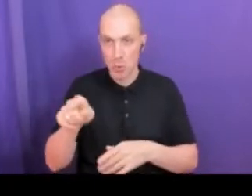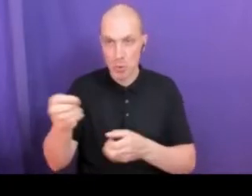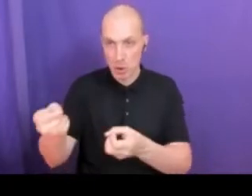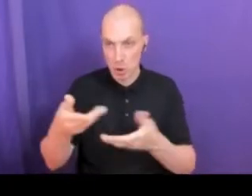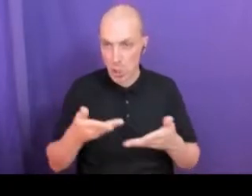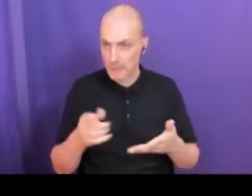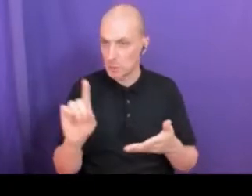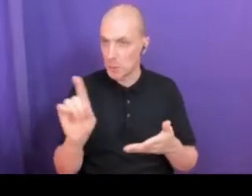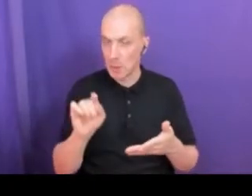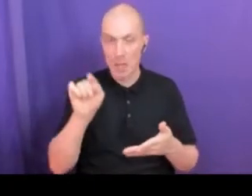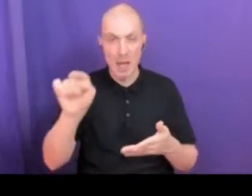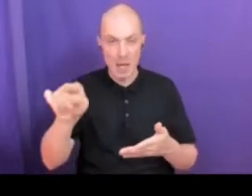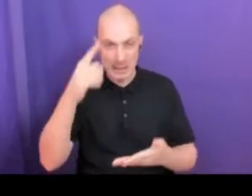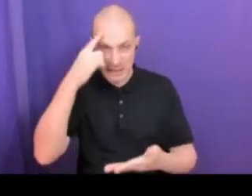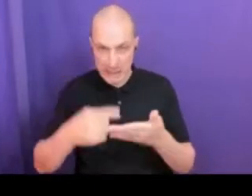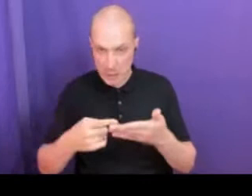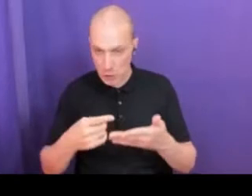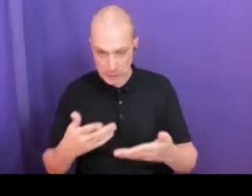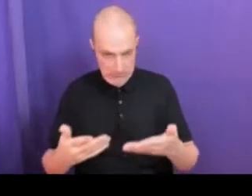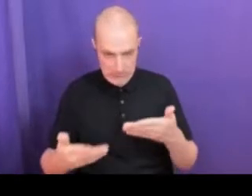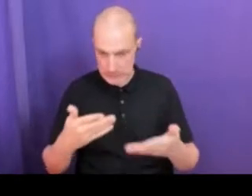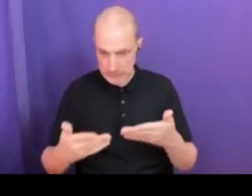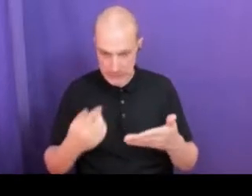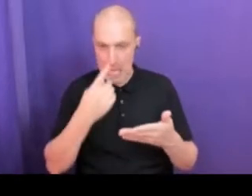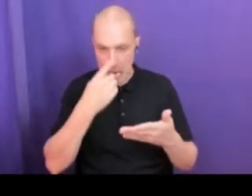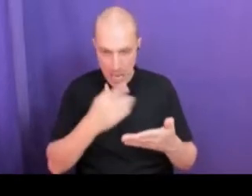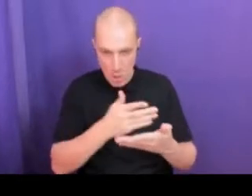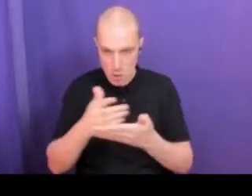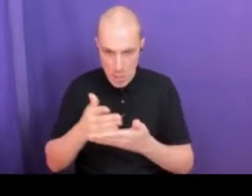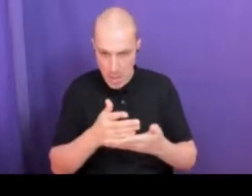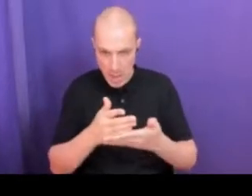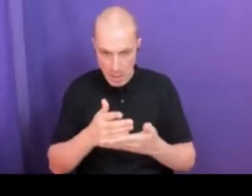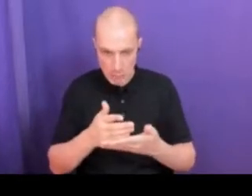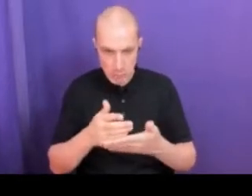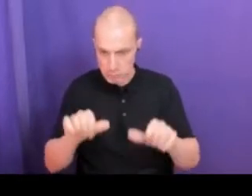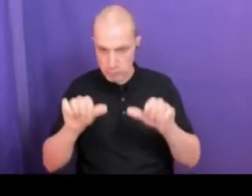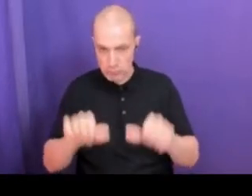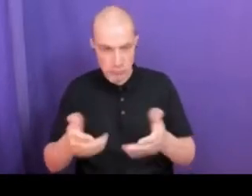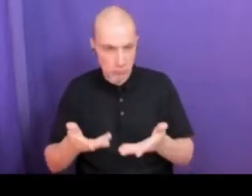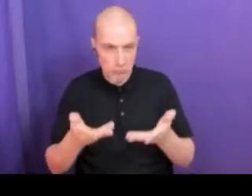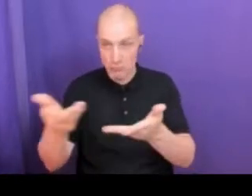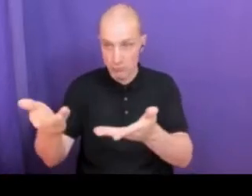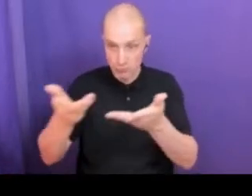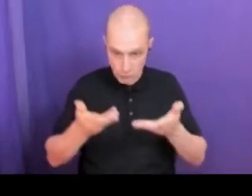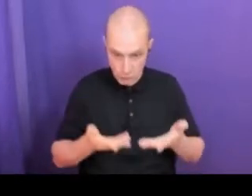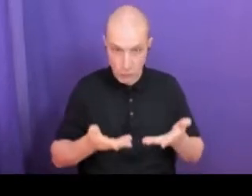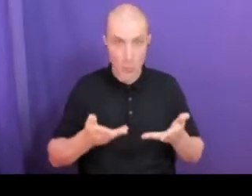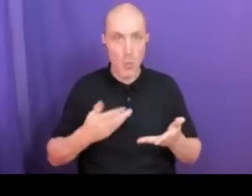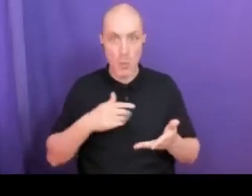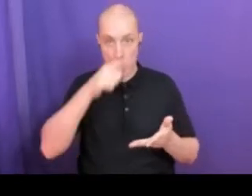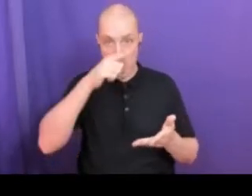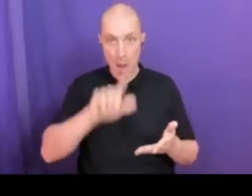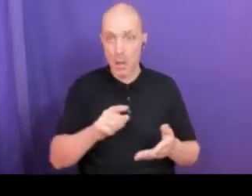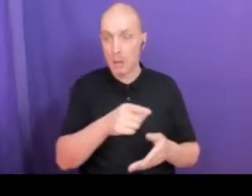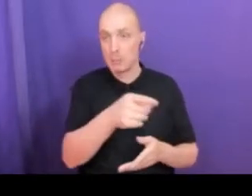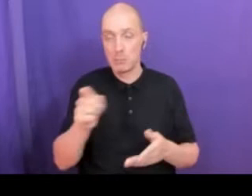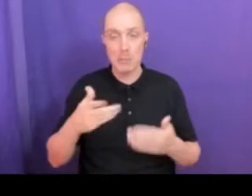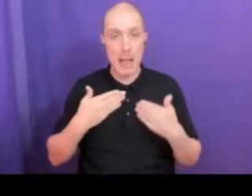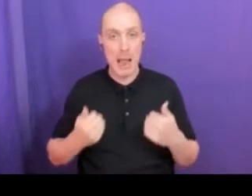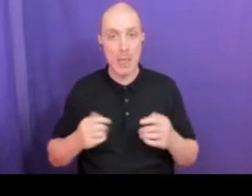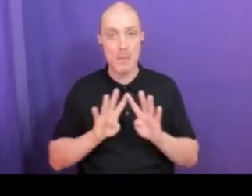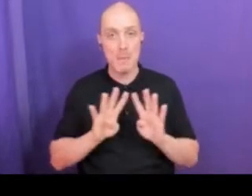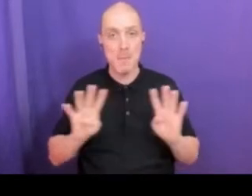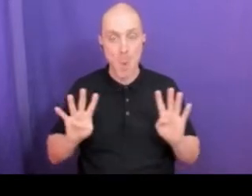share with you and what's best not to share with us. We were very fortunate in that all of the health boards were very responsive. And from those